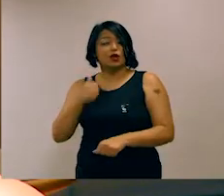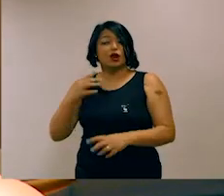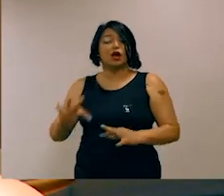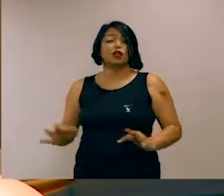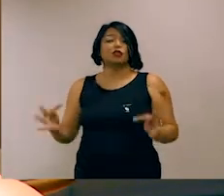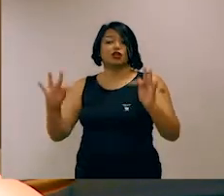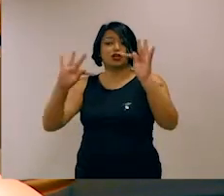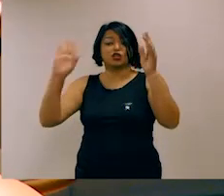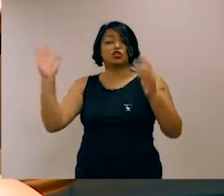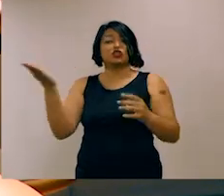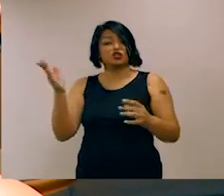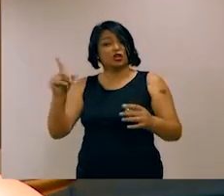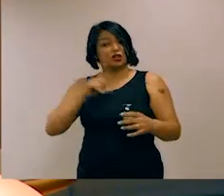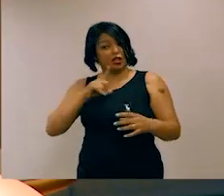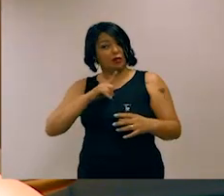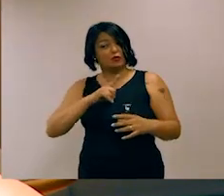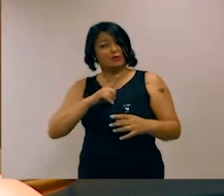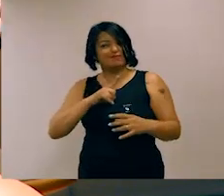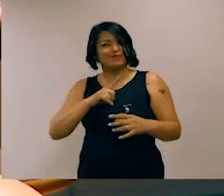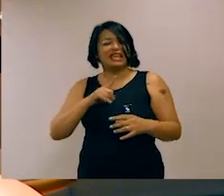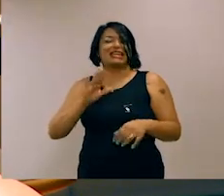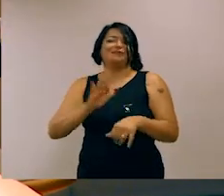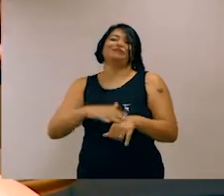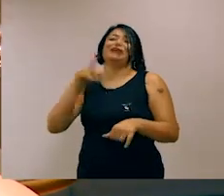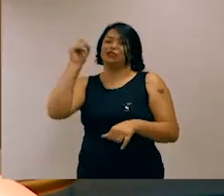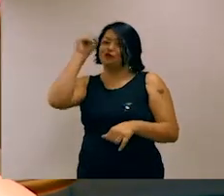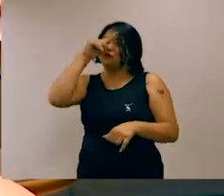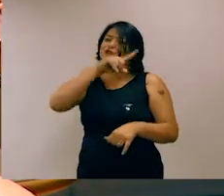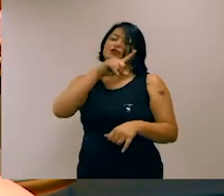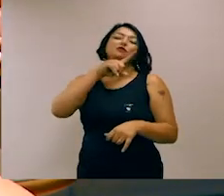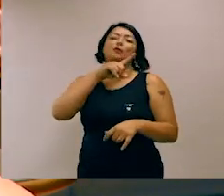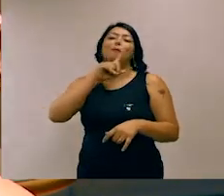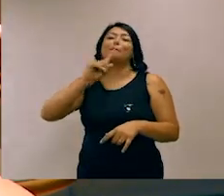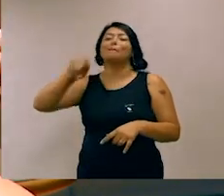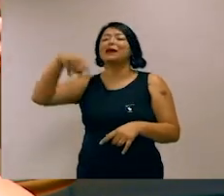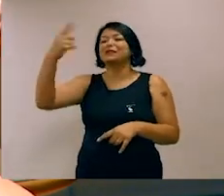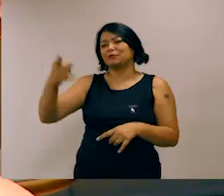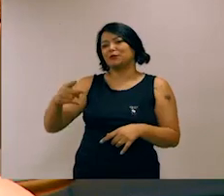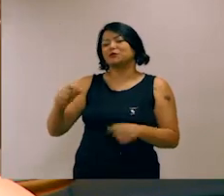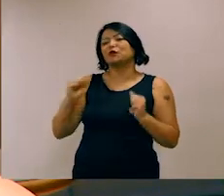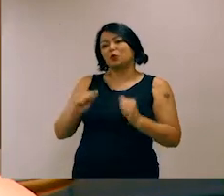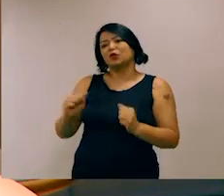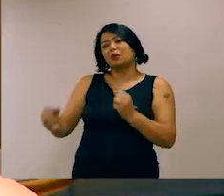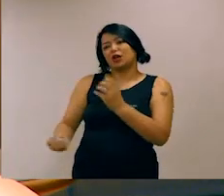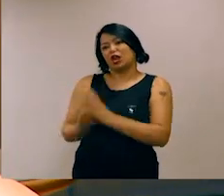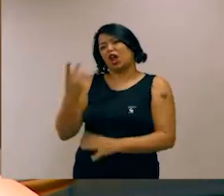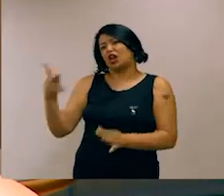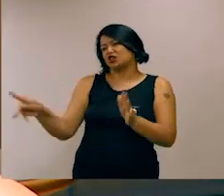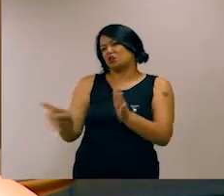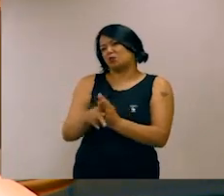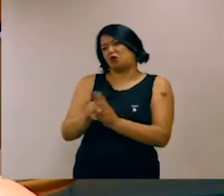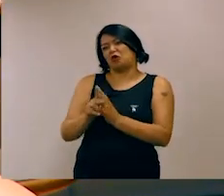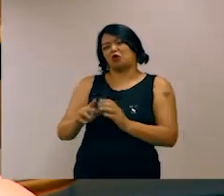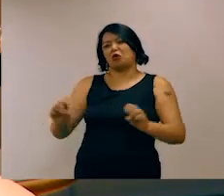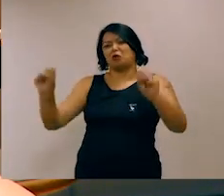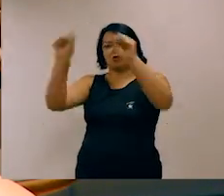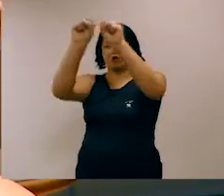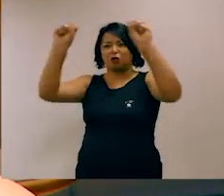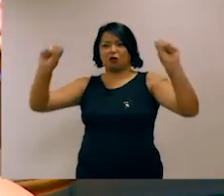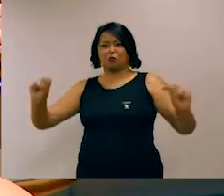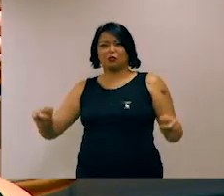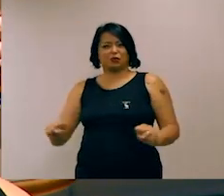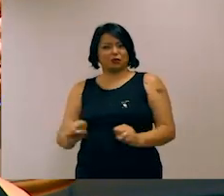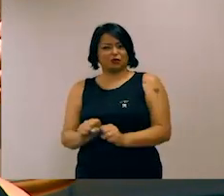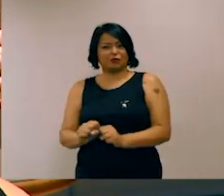platform that was built from scratch on our principles, on what we learned in our research, or the obstacles